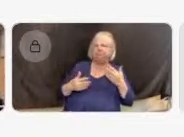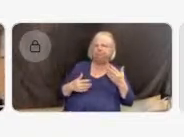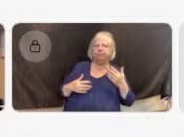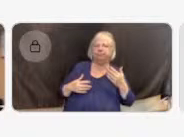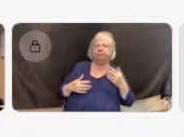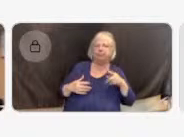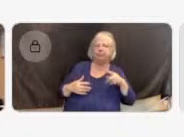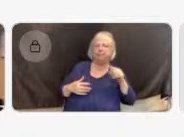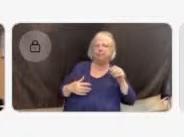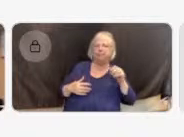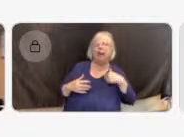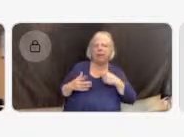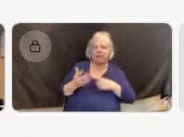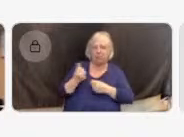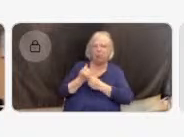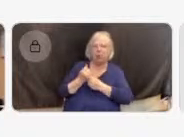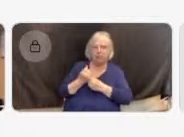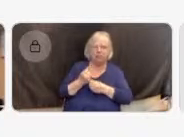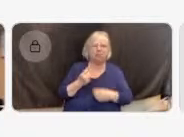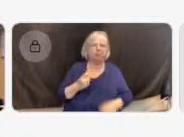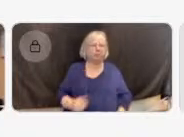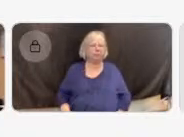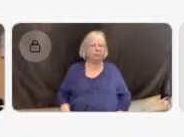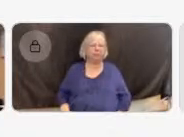You are in support. Okay.